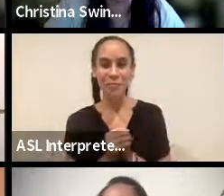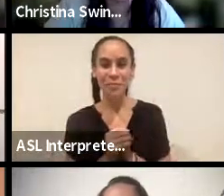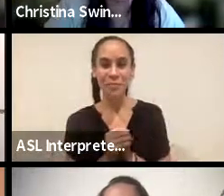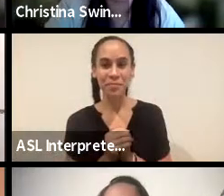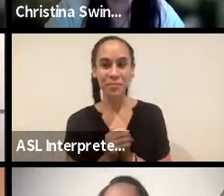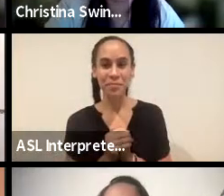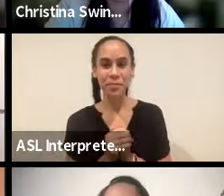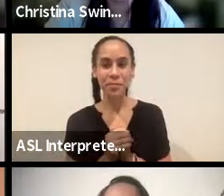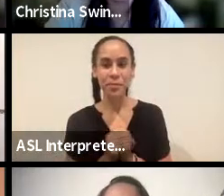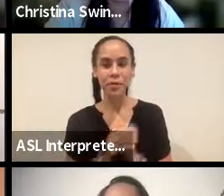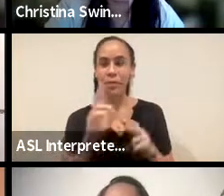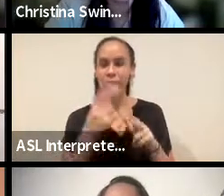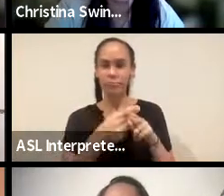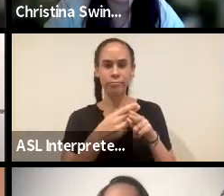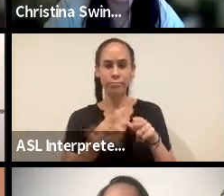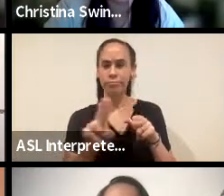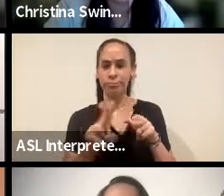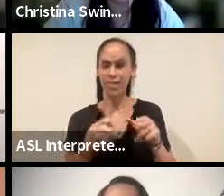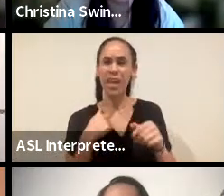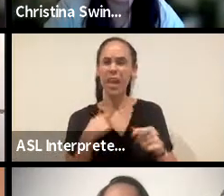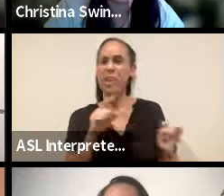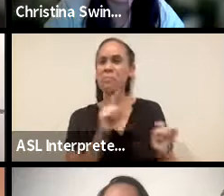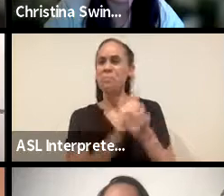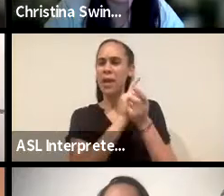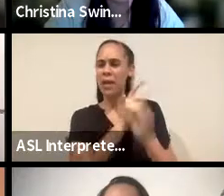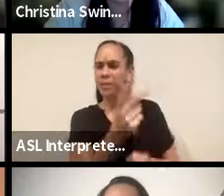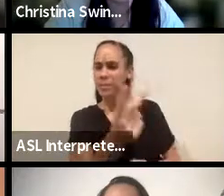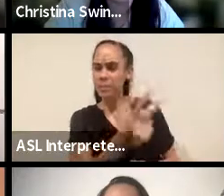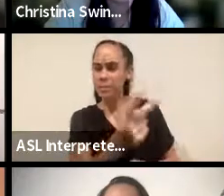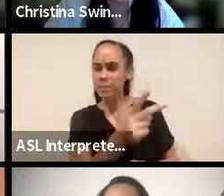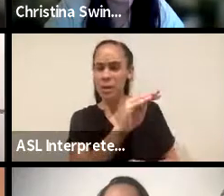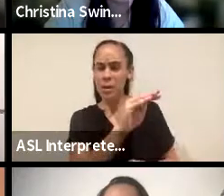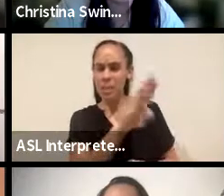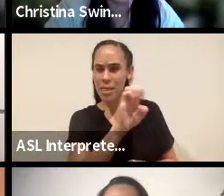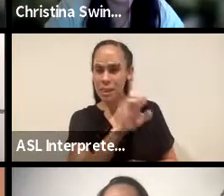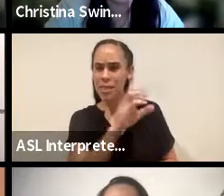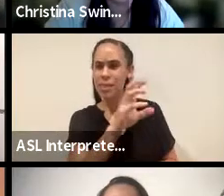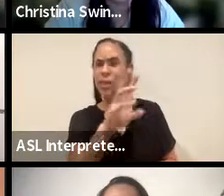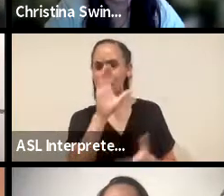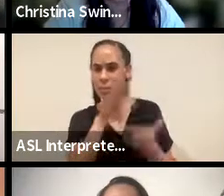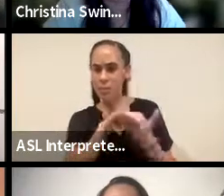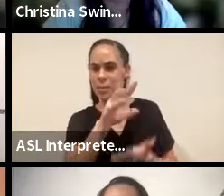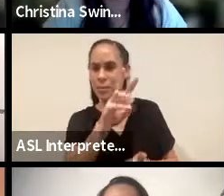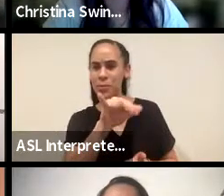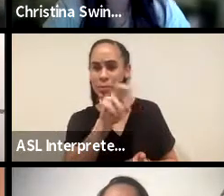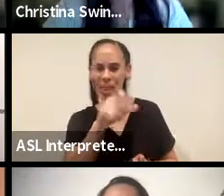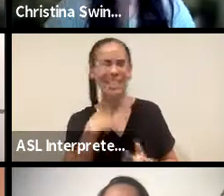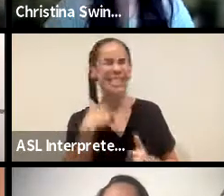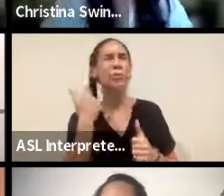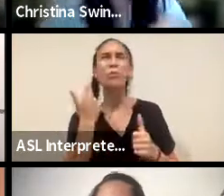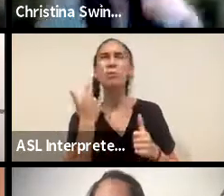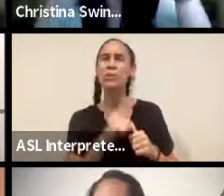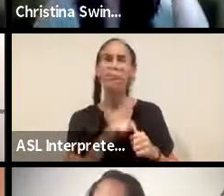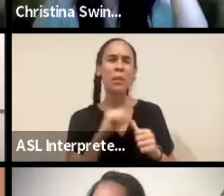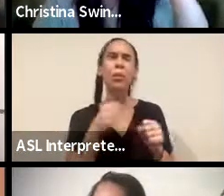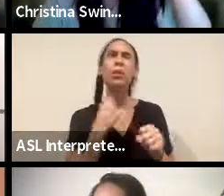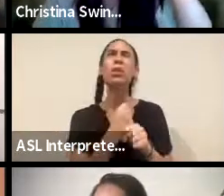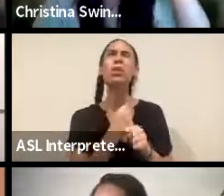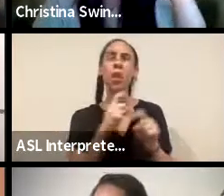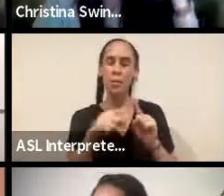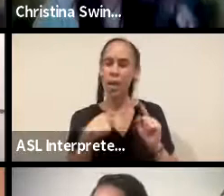I first met Melinda and Wayne. I can't even remember what year it was, but I really, really, really wanted to break